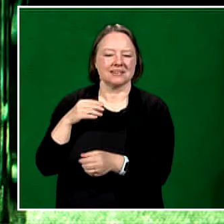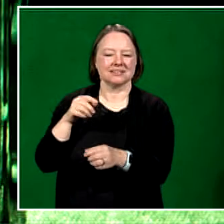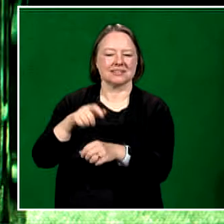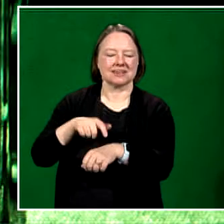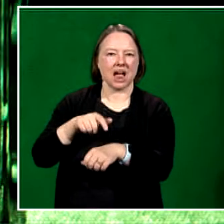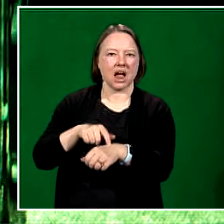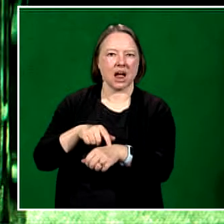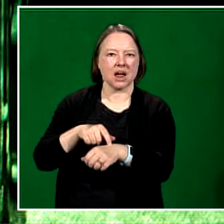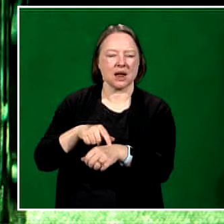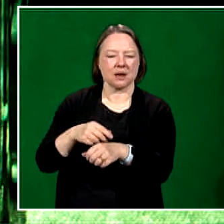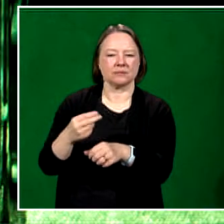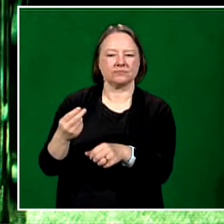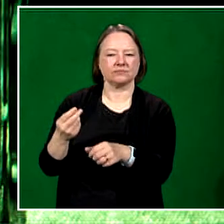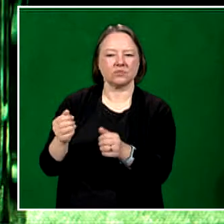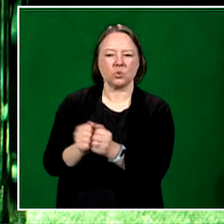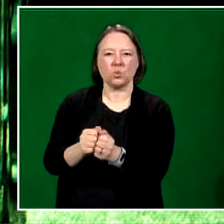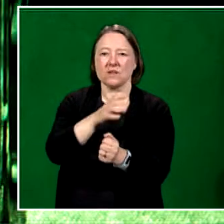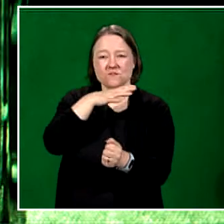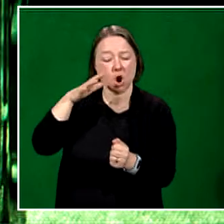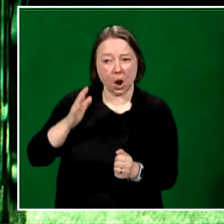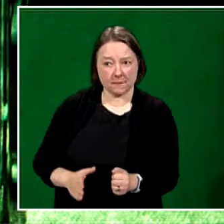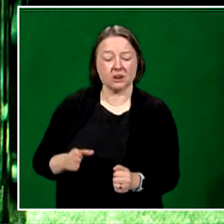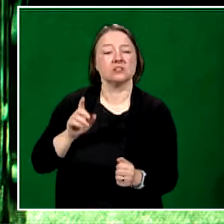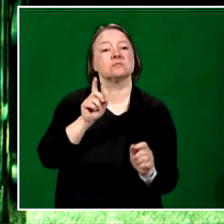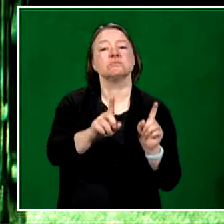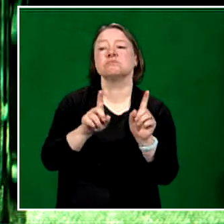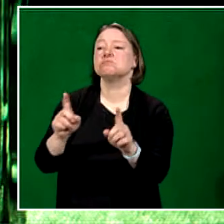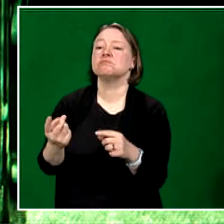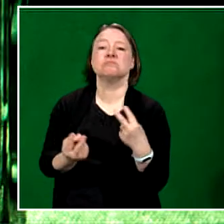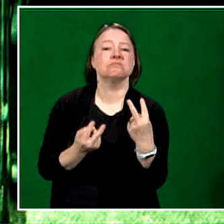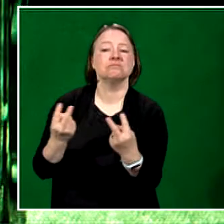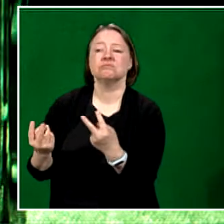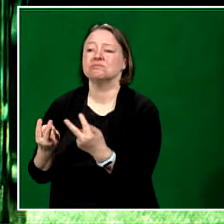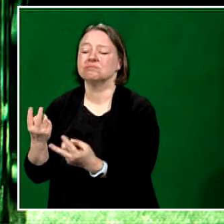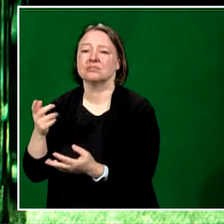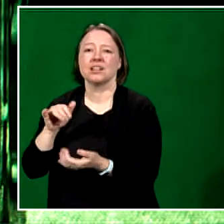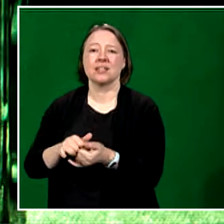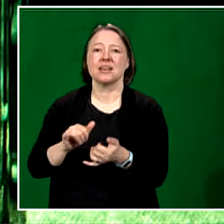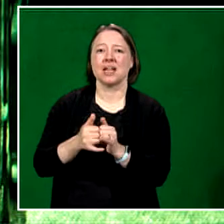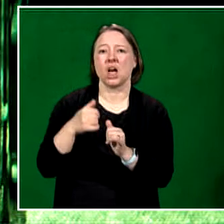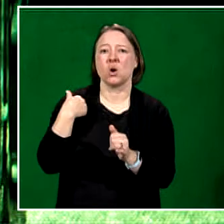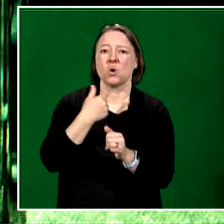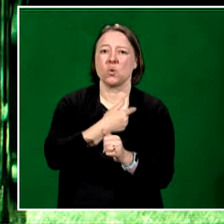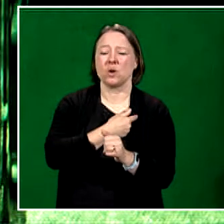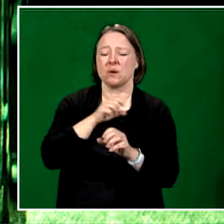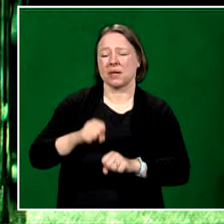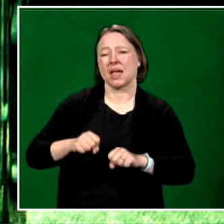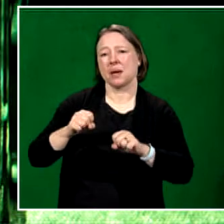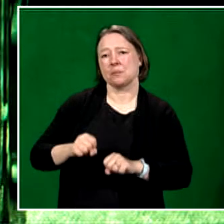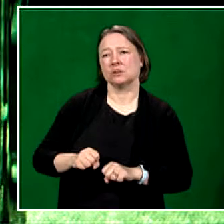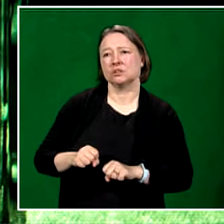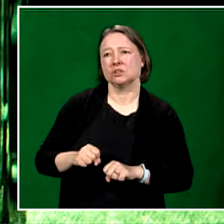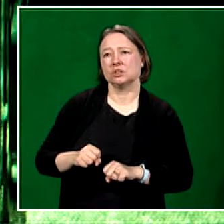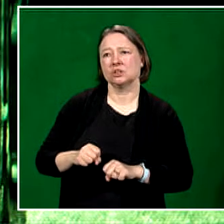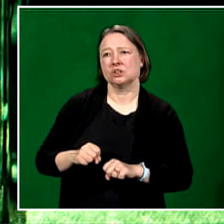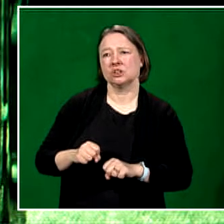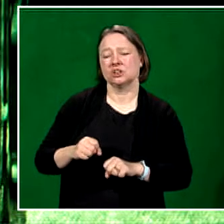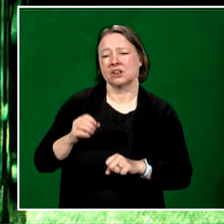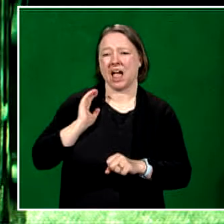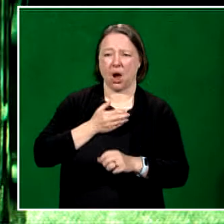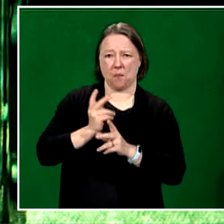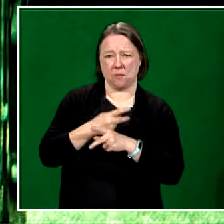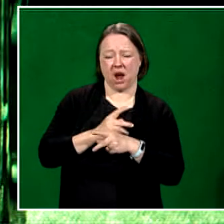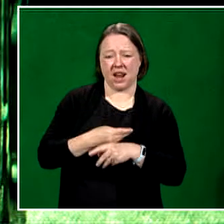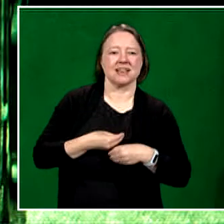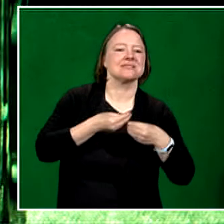spend with farmers, and that's how we need. We'll be able to get our product